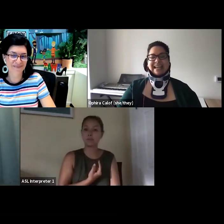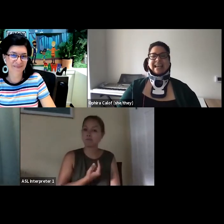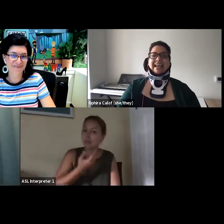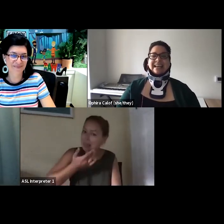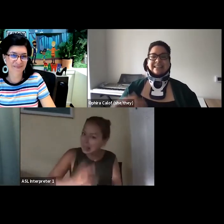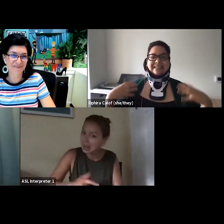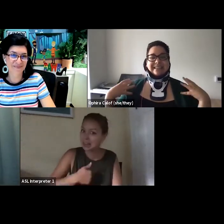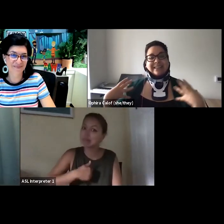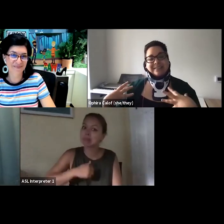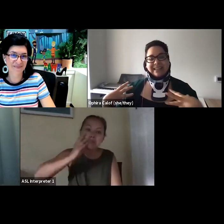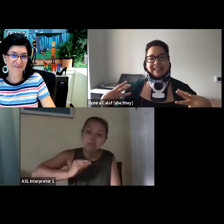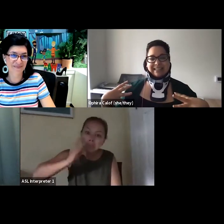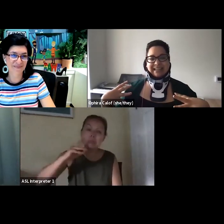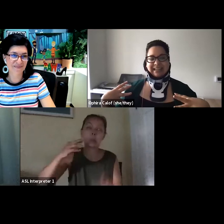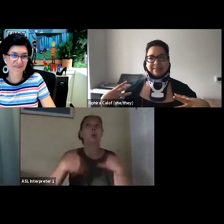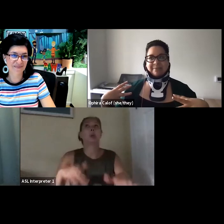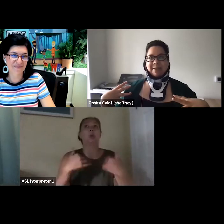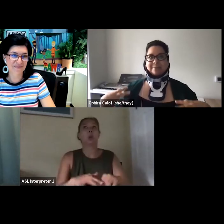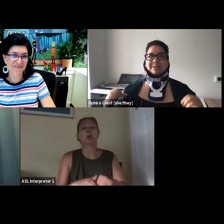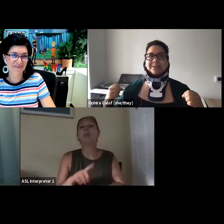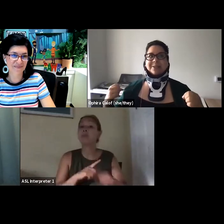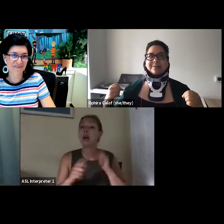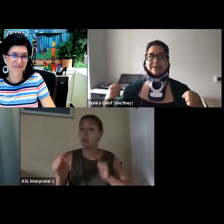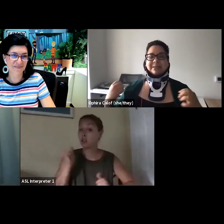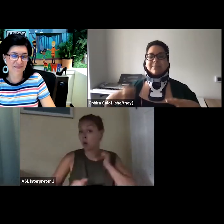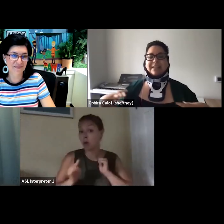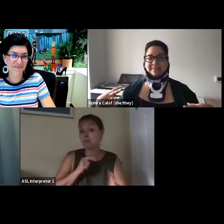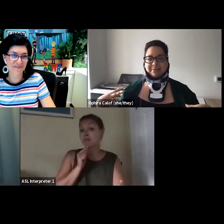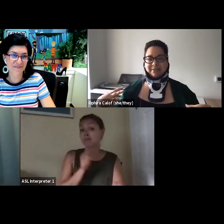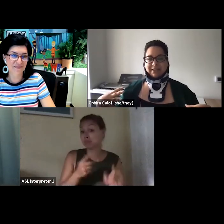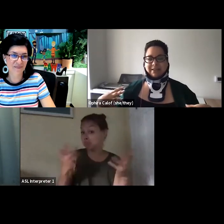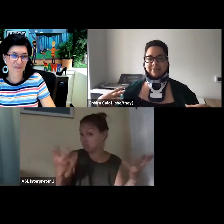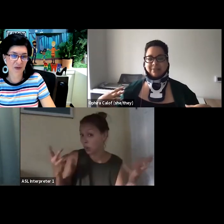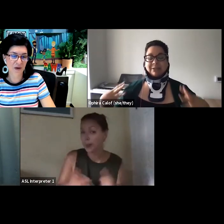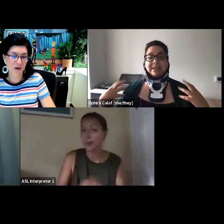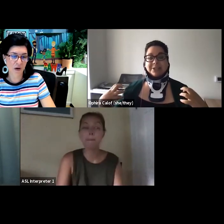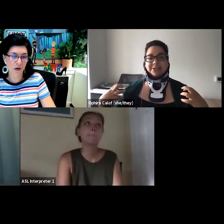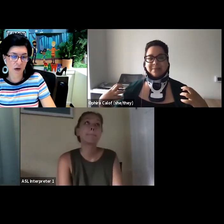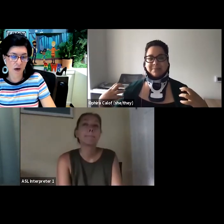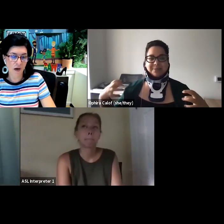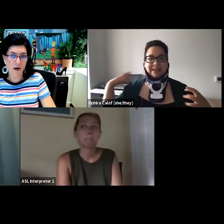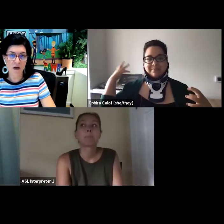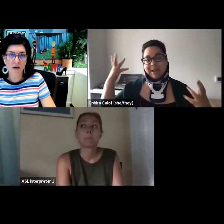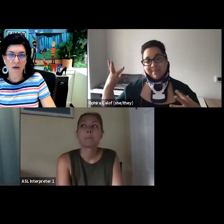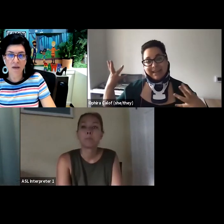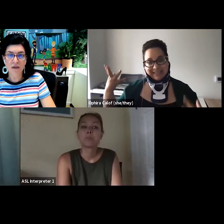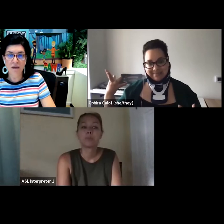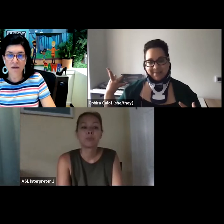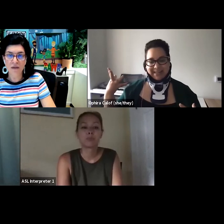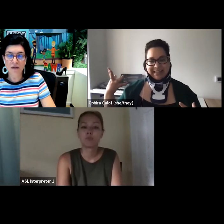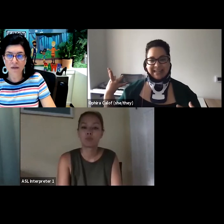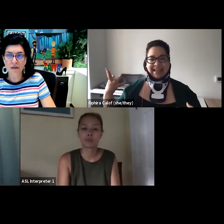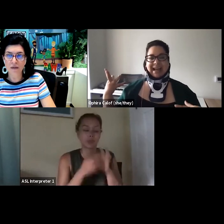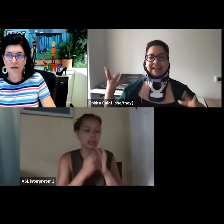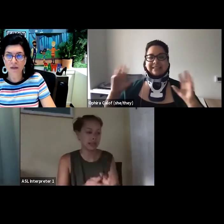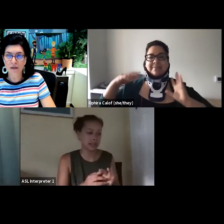experience. And Literally Titanium was a show that was based around the relationship between my mind and